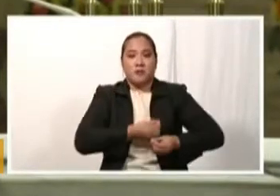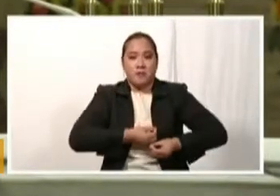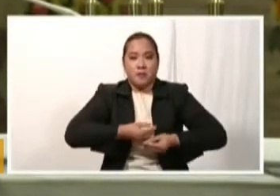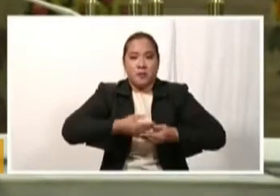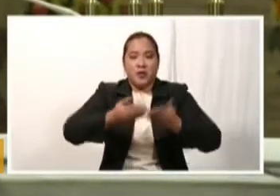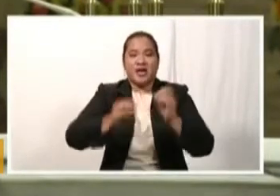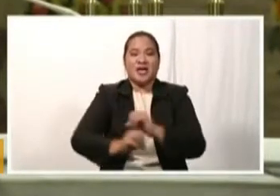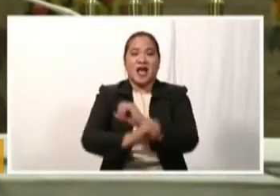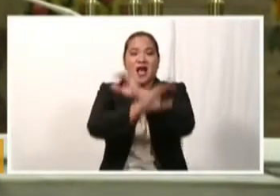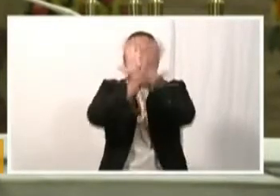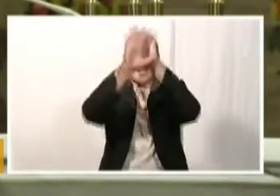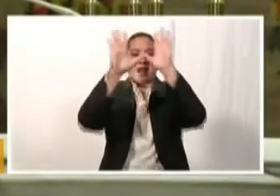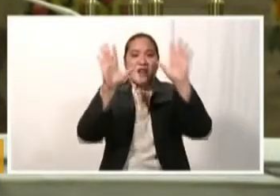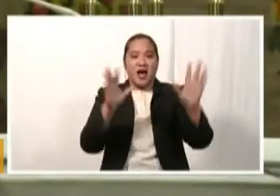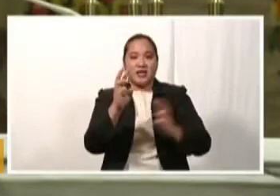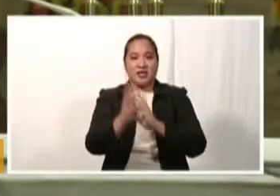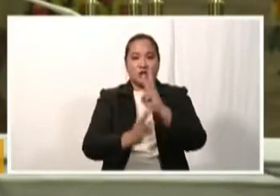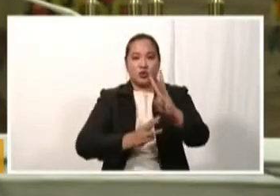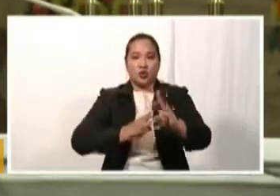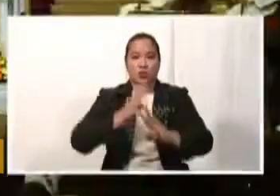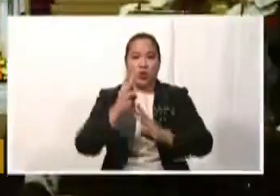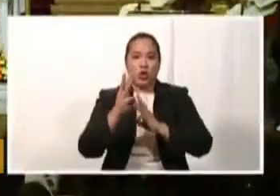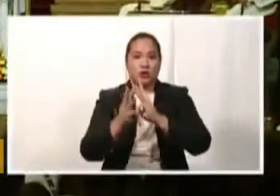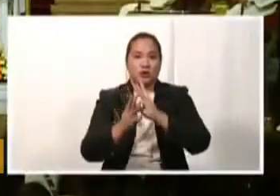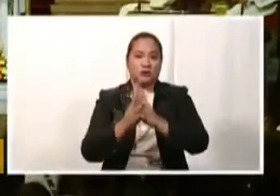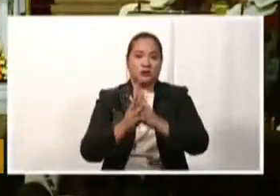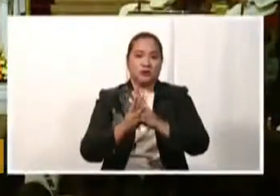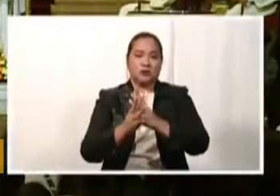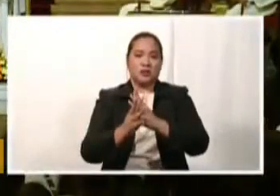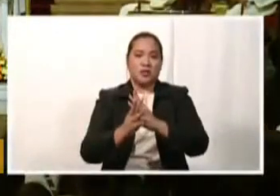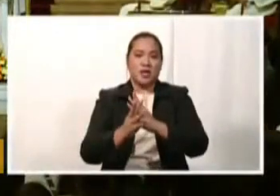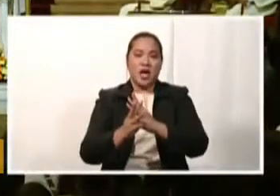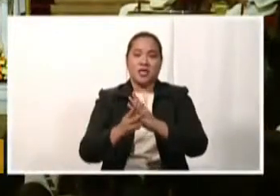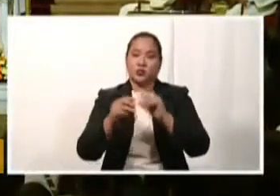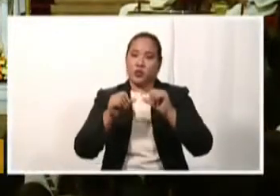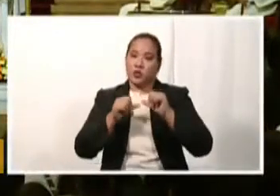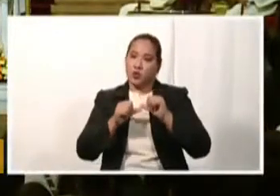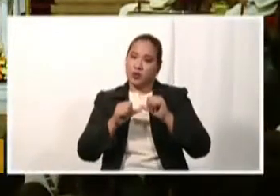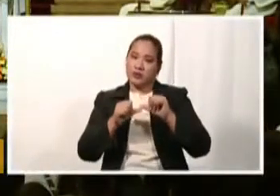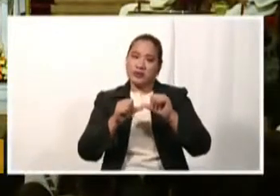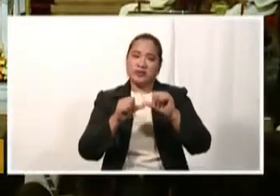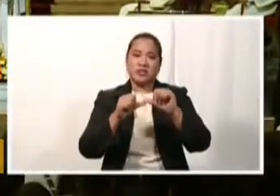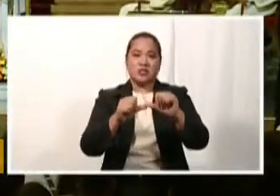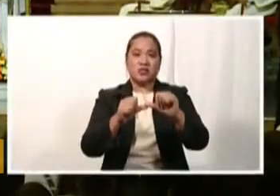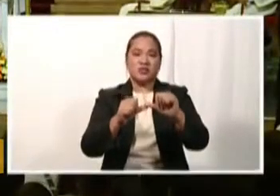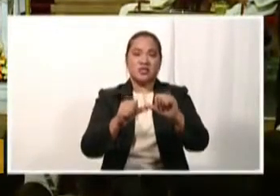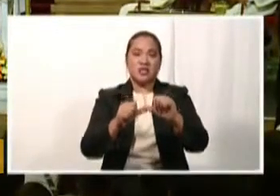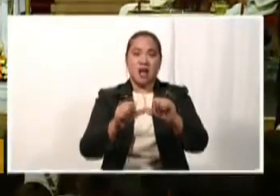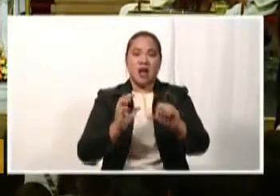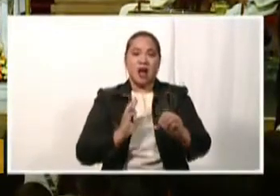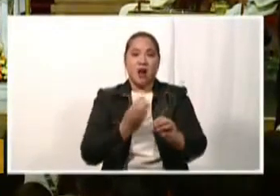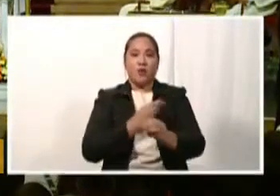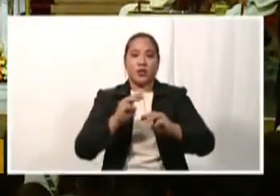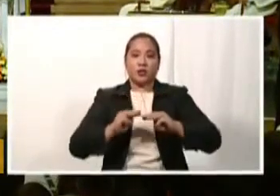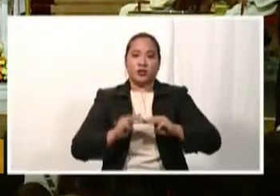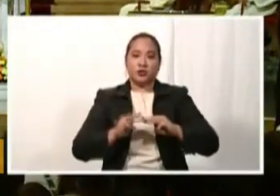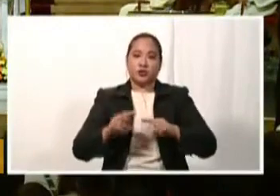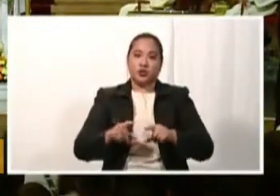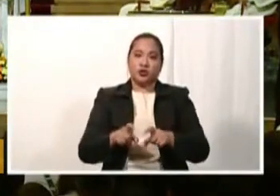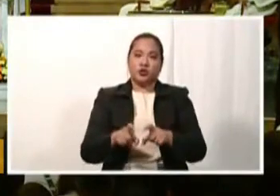light into the world. As we continue on our journey of